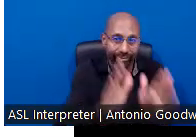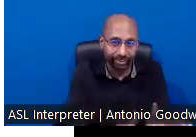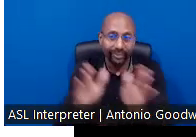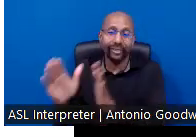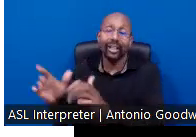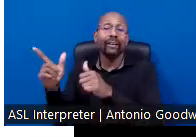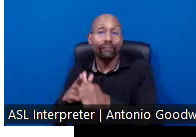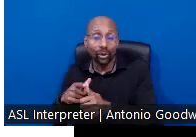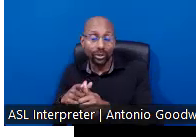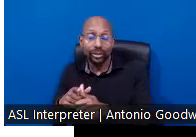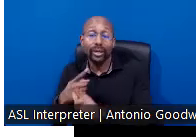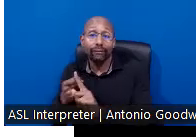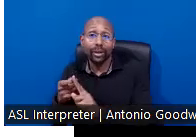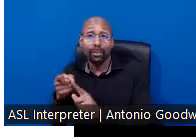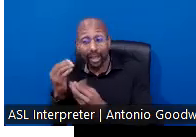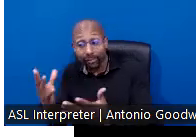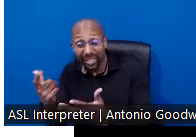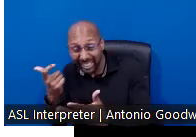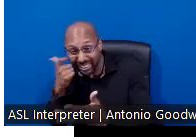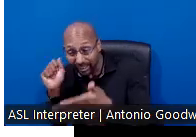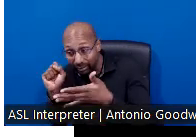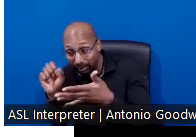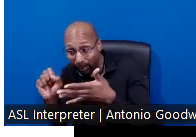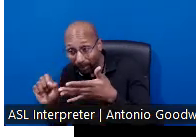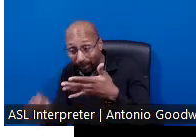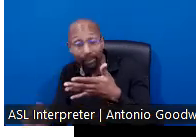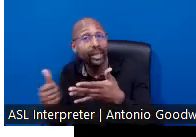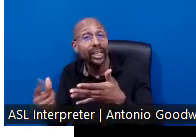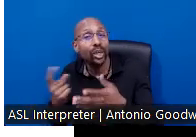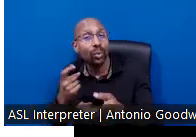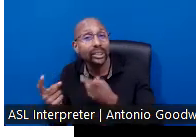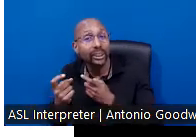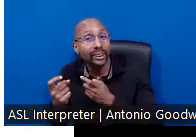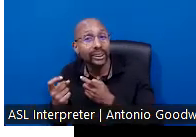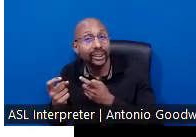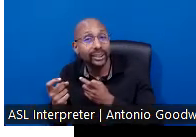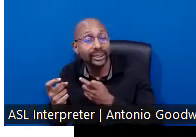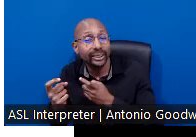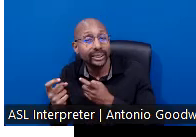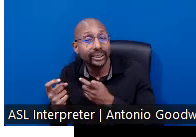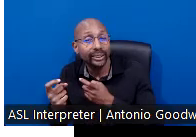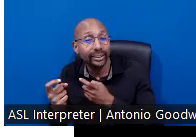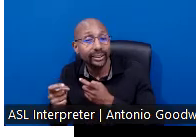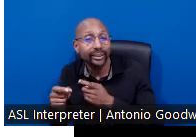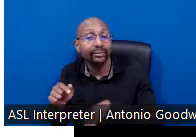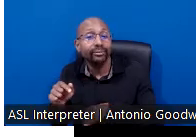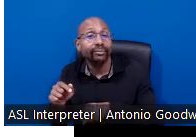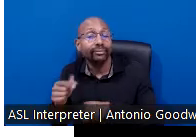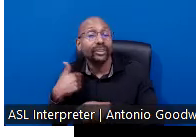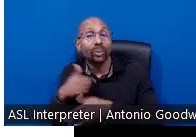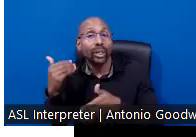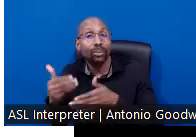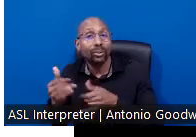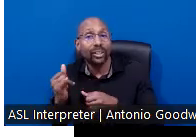of the past information that we kind of talked about, because we are on almost the final week here before we